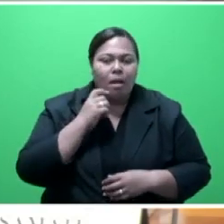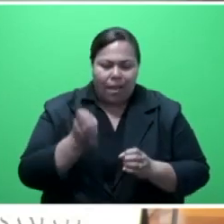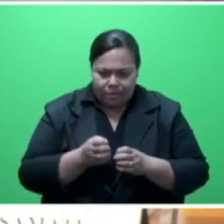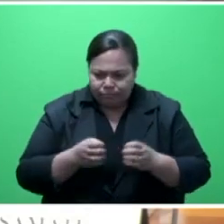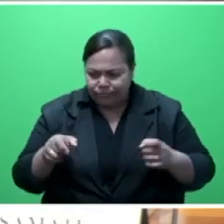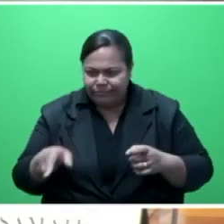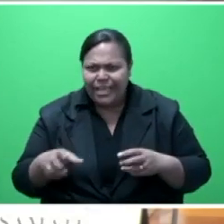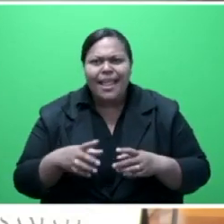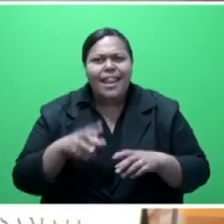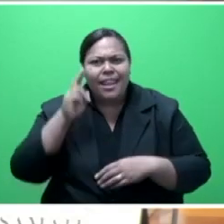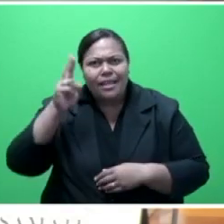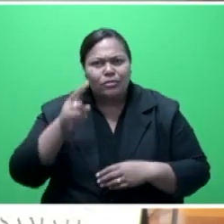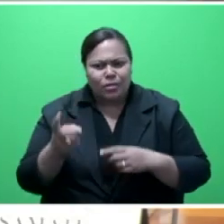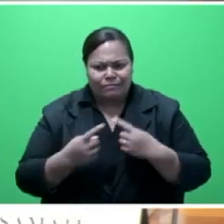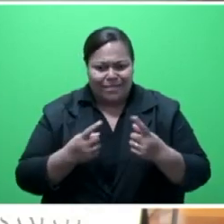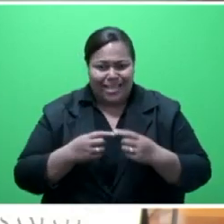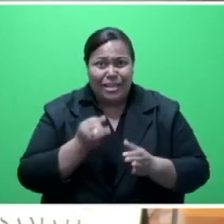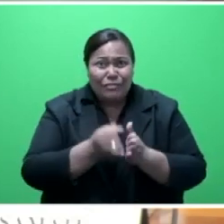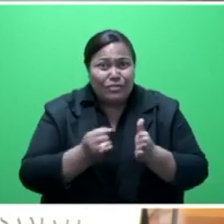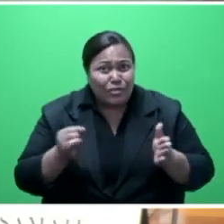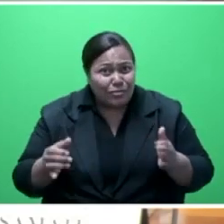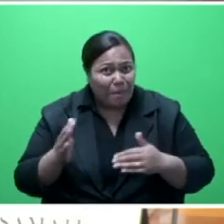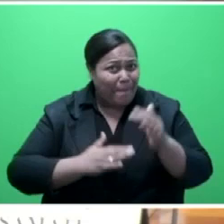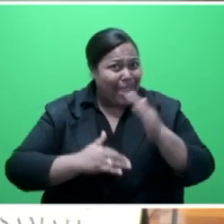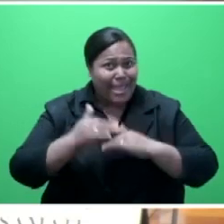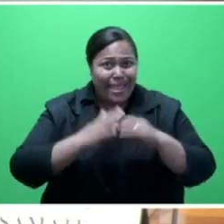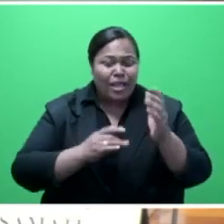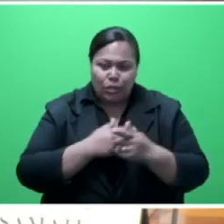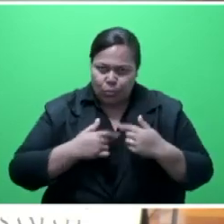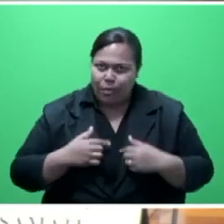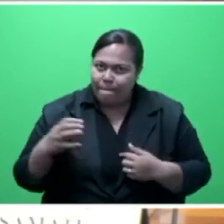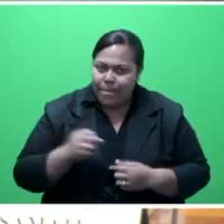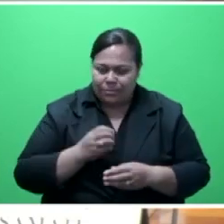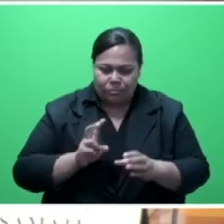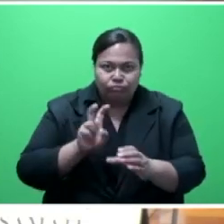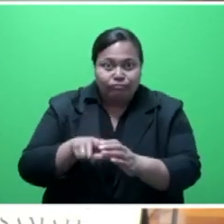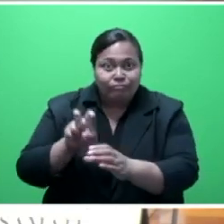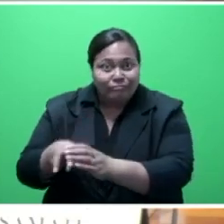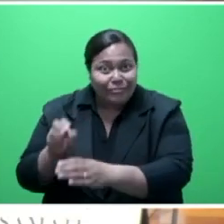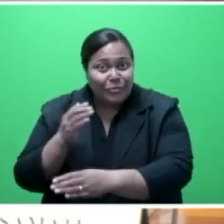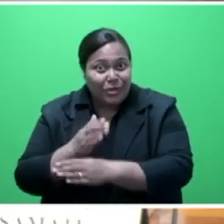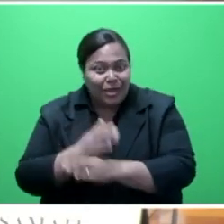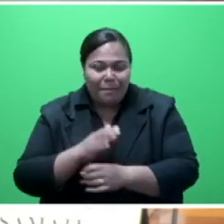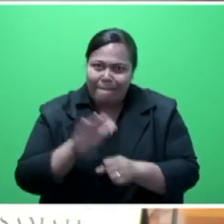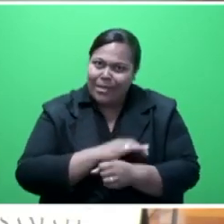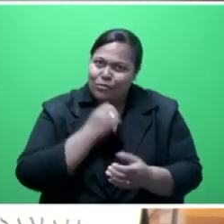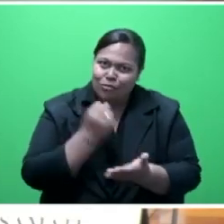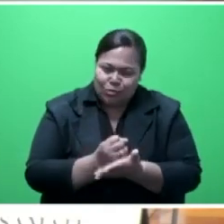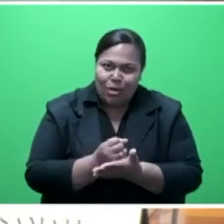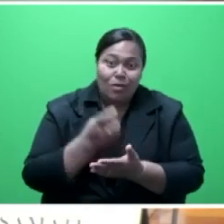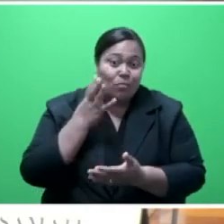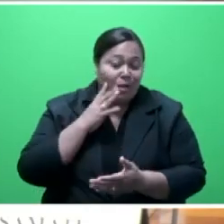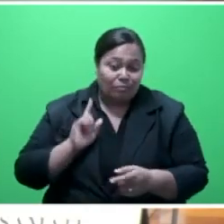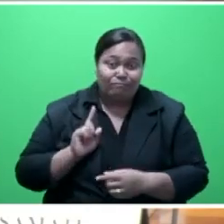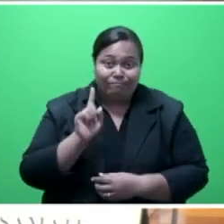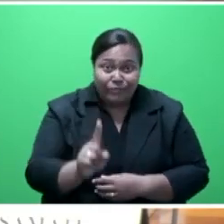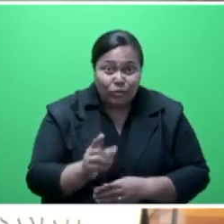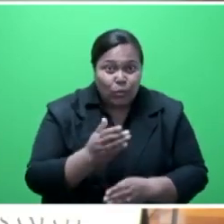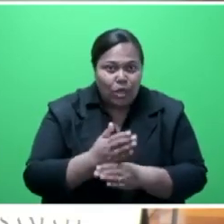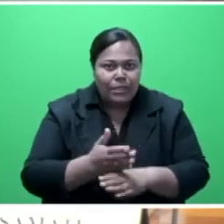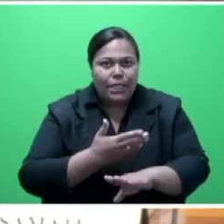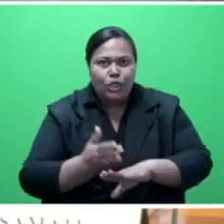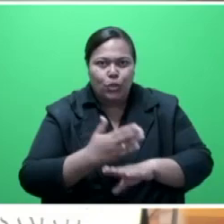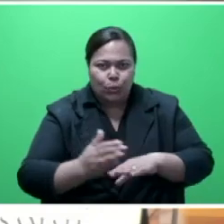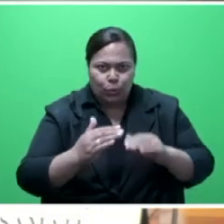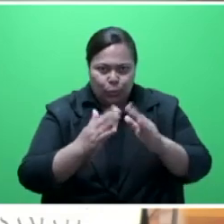national network of infrastructure, we not only put people in jobs, we ensure our comeback is built on a rock-solid foundation of new